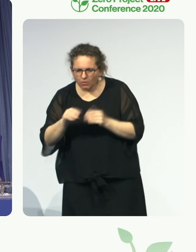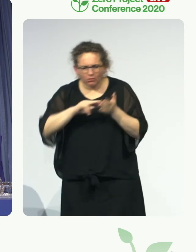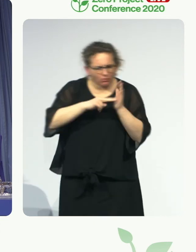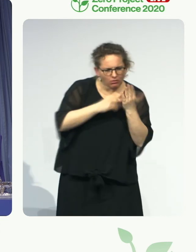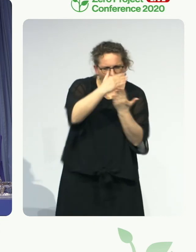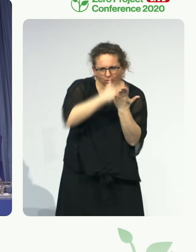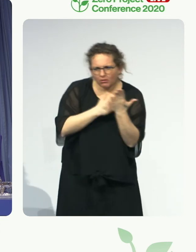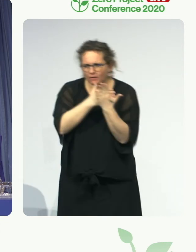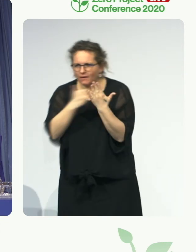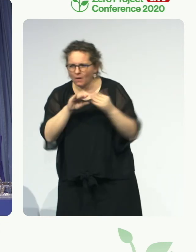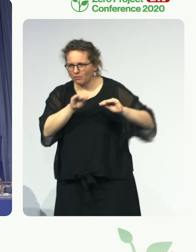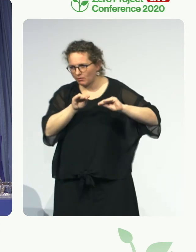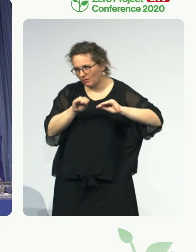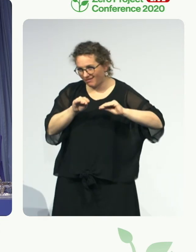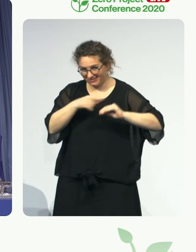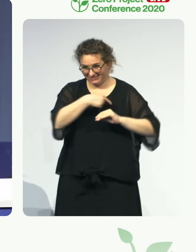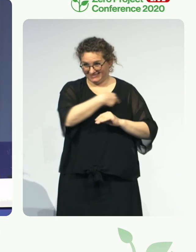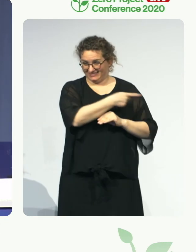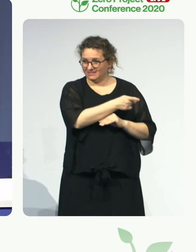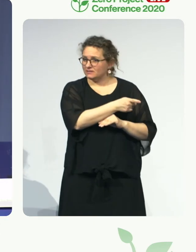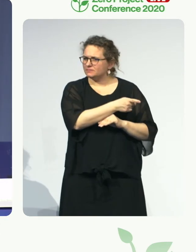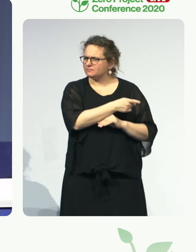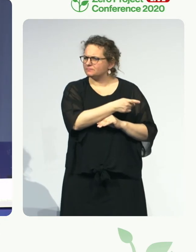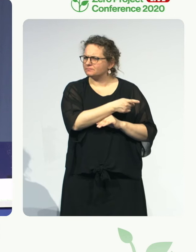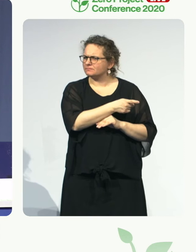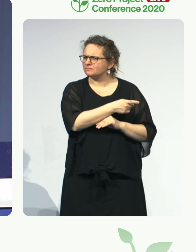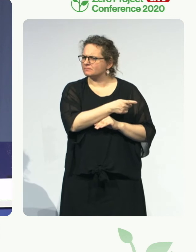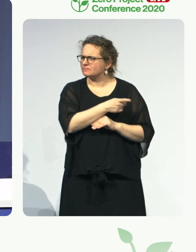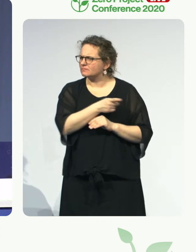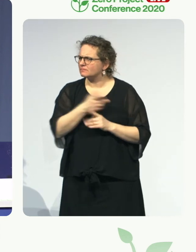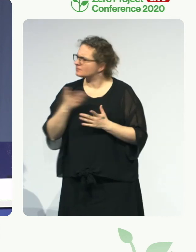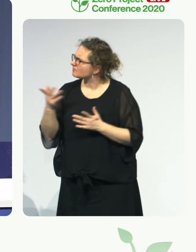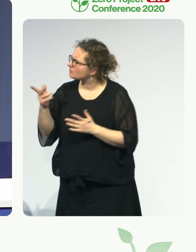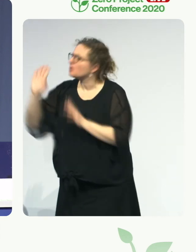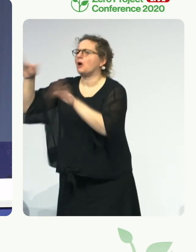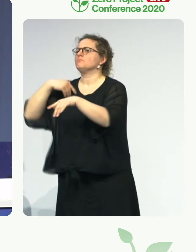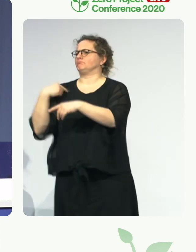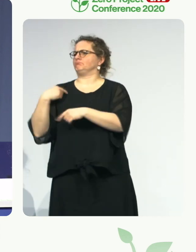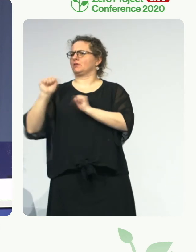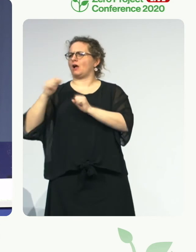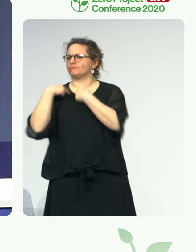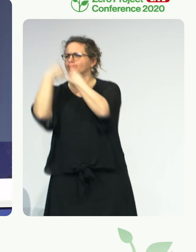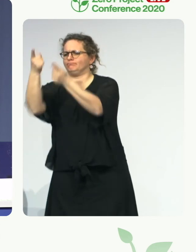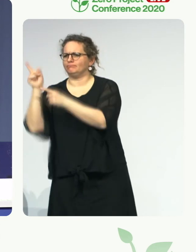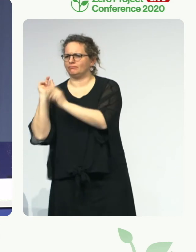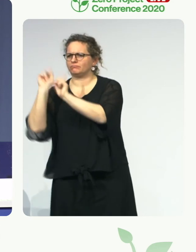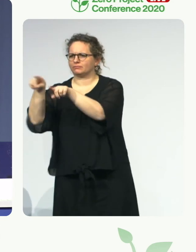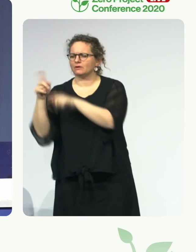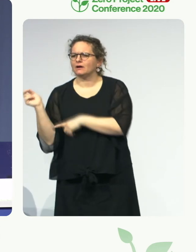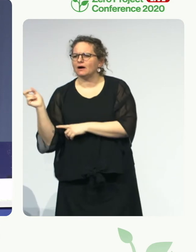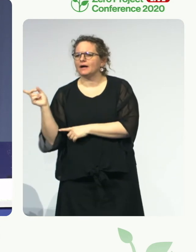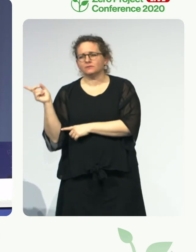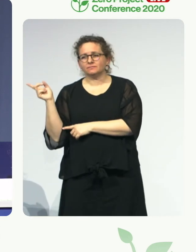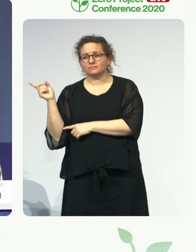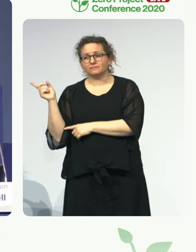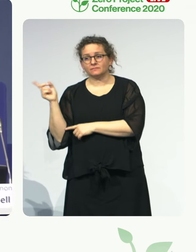Okay, let me answer that from Zimbabwe. I agree that it is very difficult to be talking about teaching and learning and